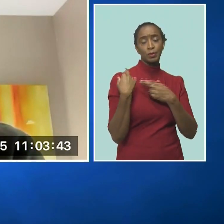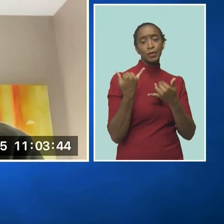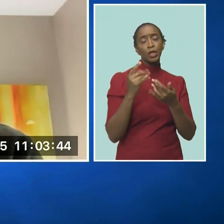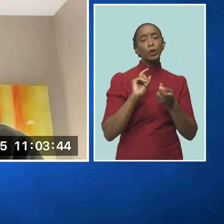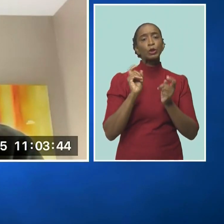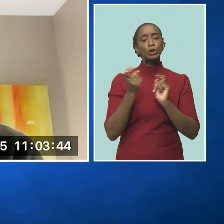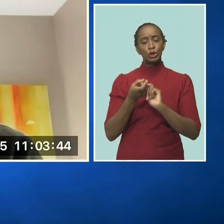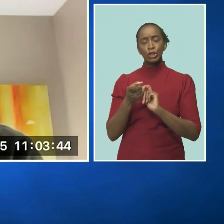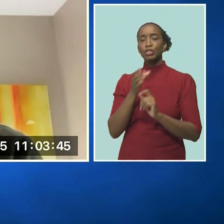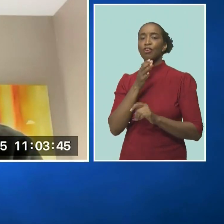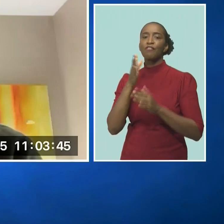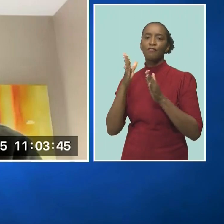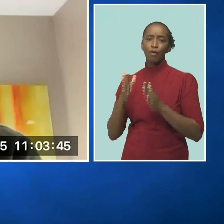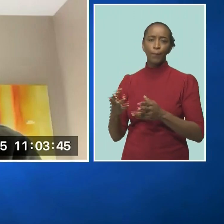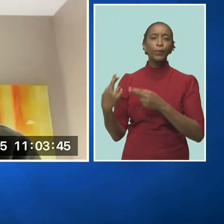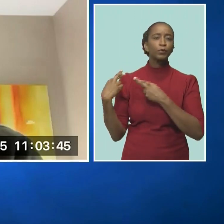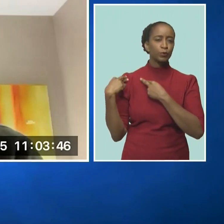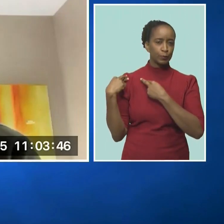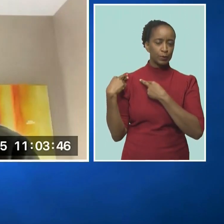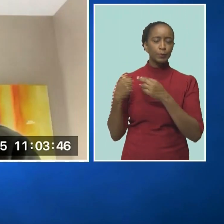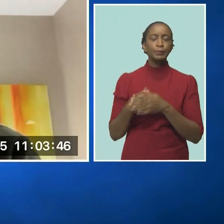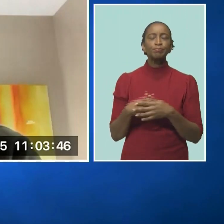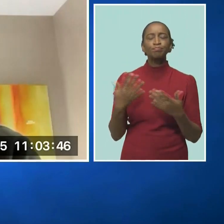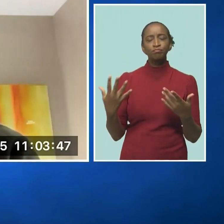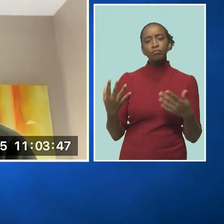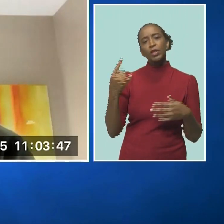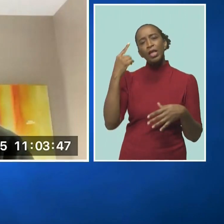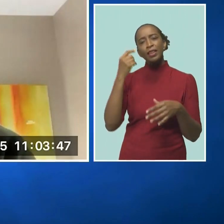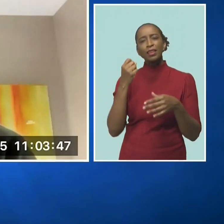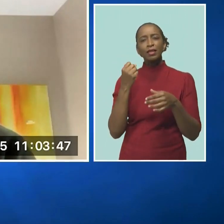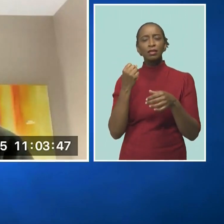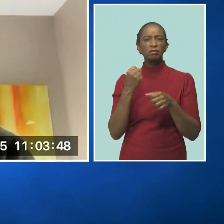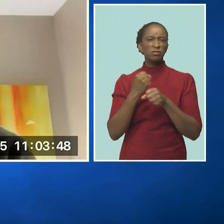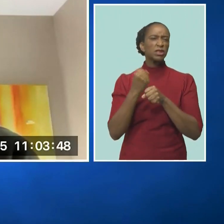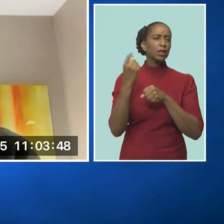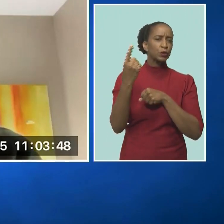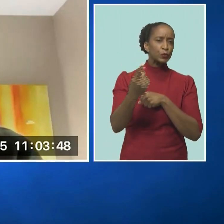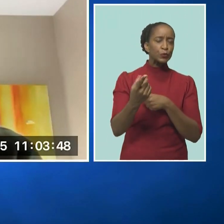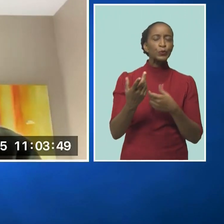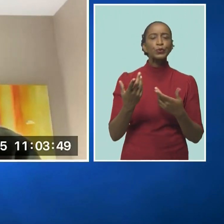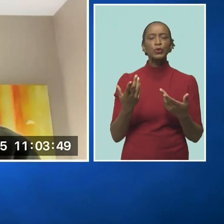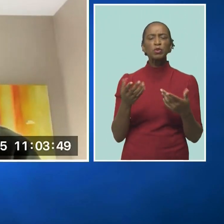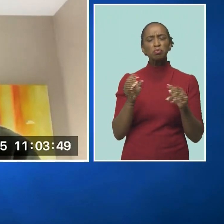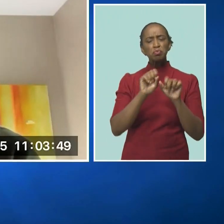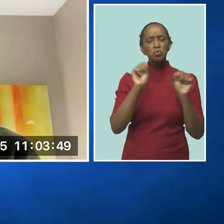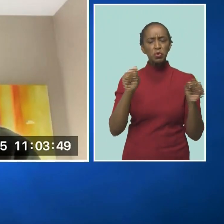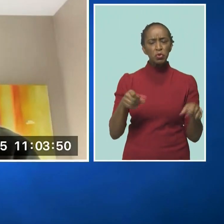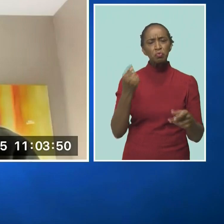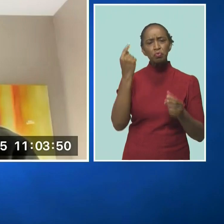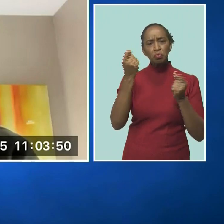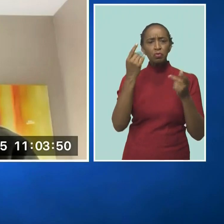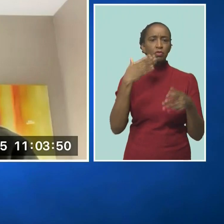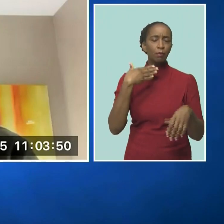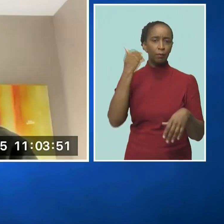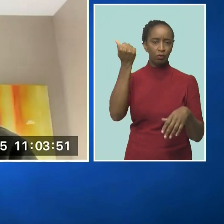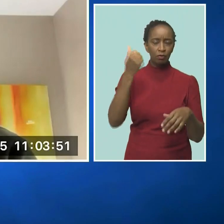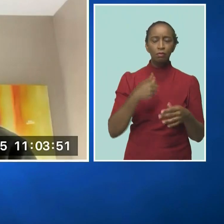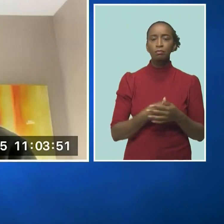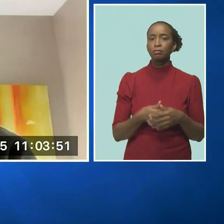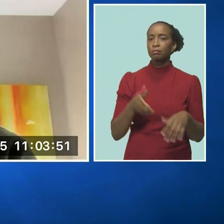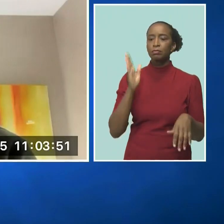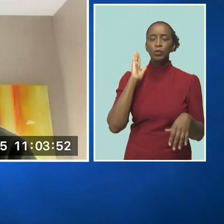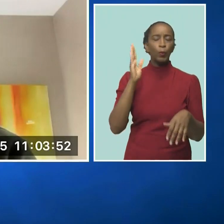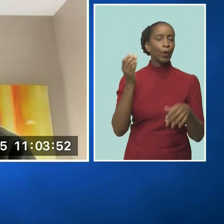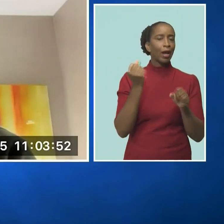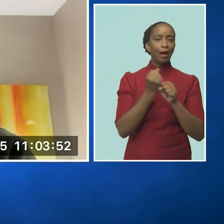but I expect that from next year, we will know the system a lot better, and it should be plain sailing